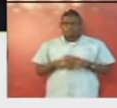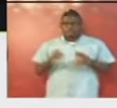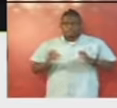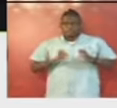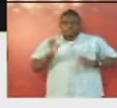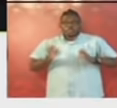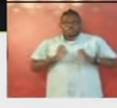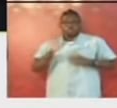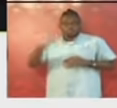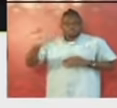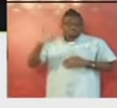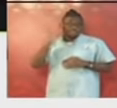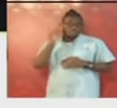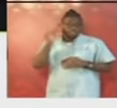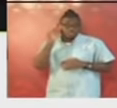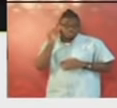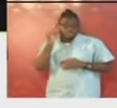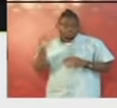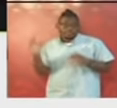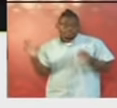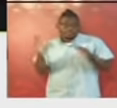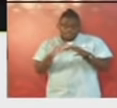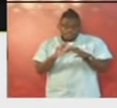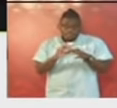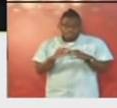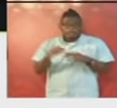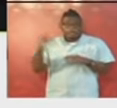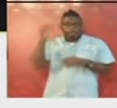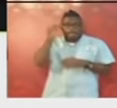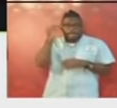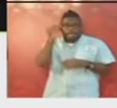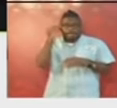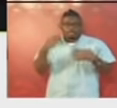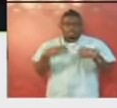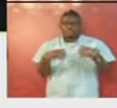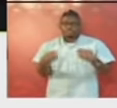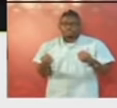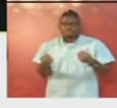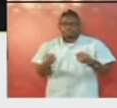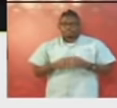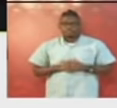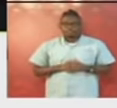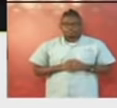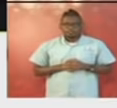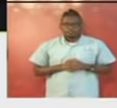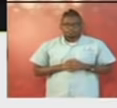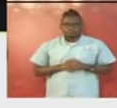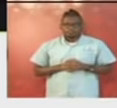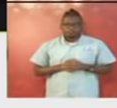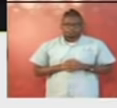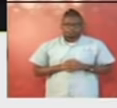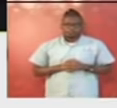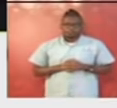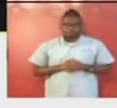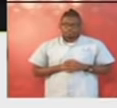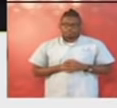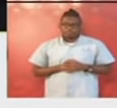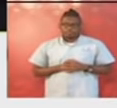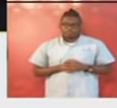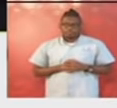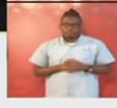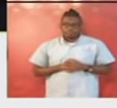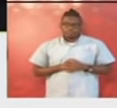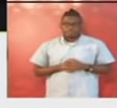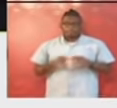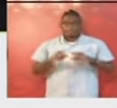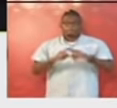experiencing does have an impact on our mental health. It is noteworthy that although the absolute mental health